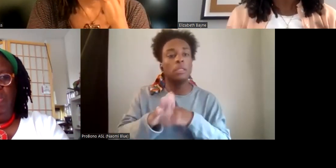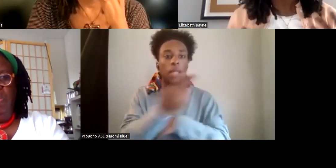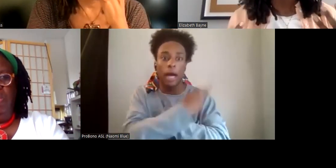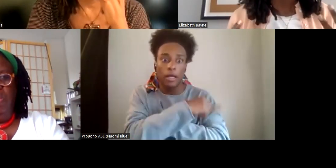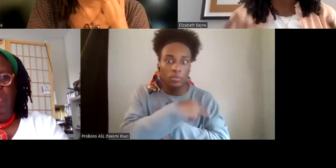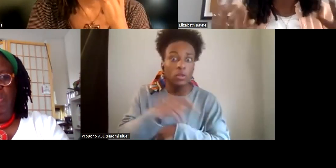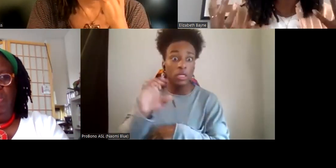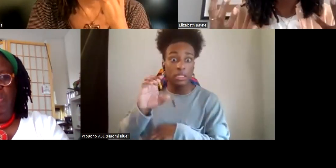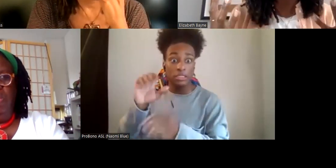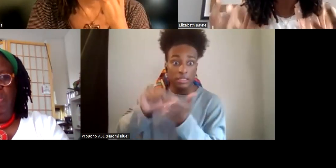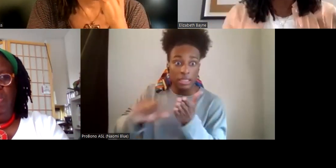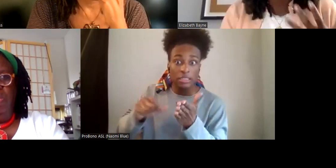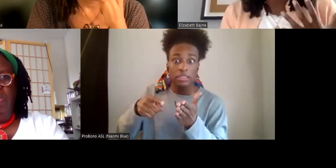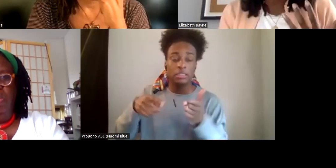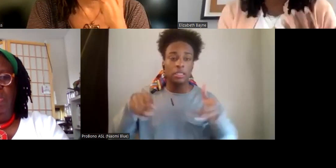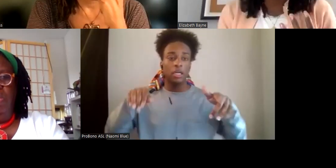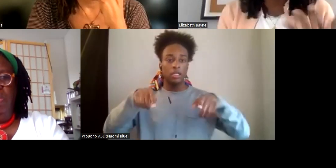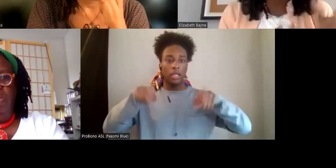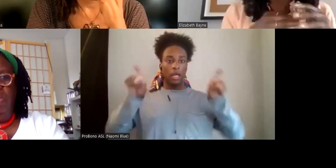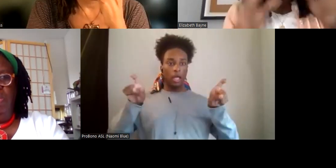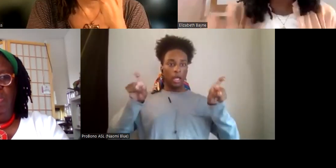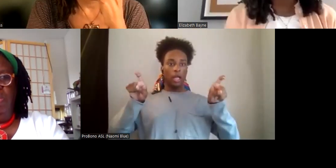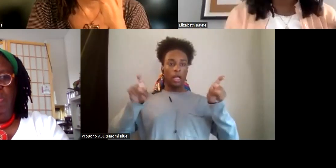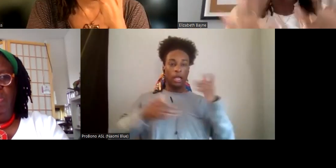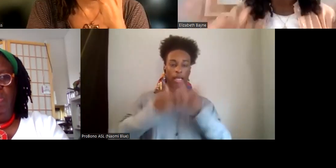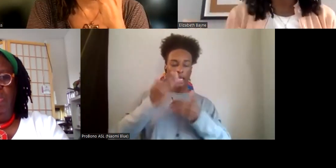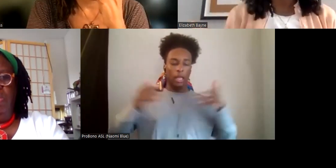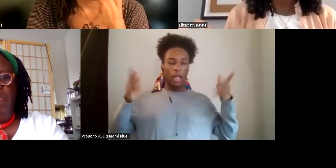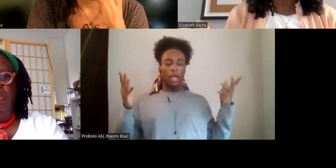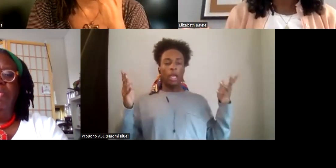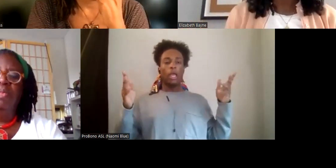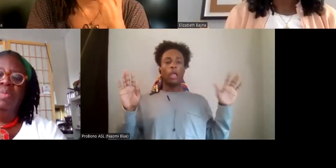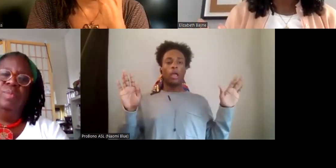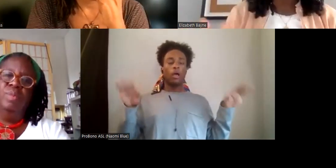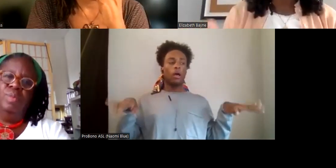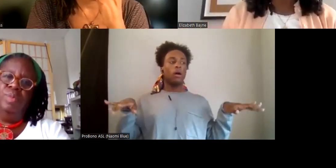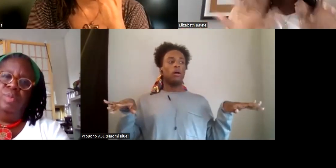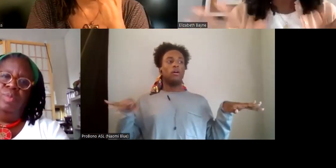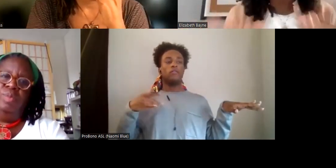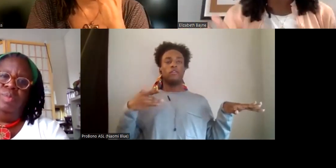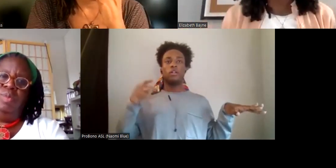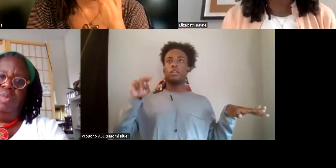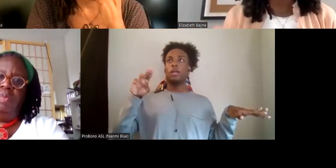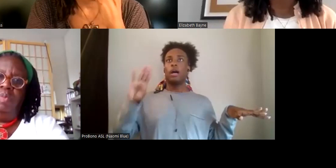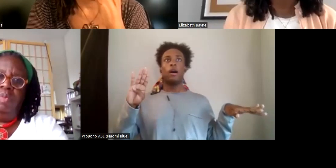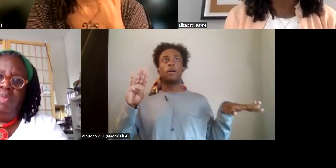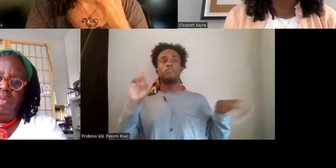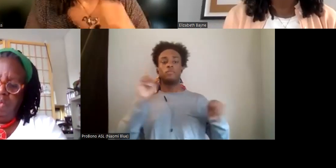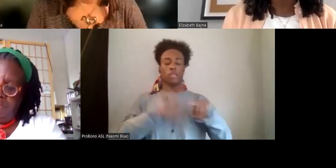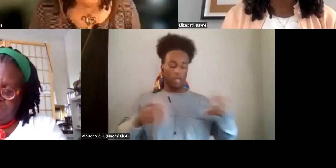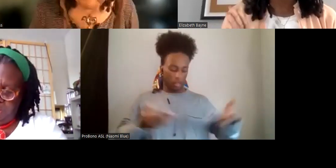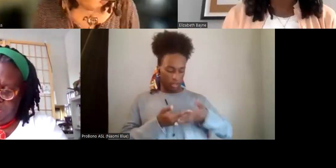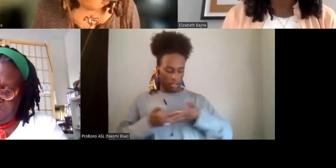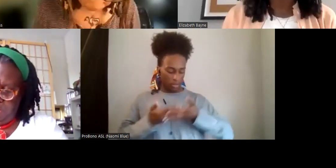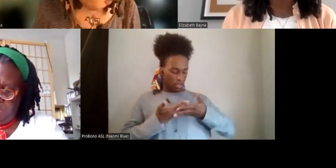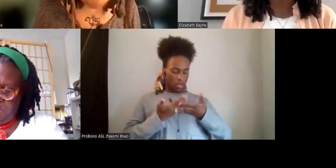she's prone, her hands are numb, so she can't even hold her baby. Like, just everything does not go the way Tammy expected.